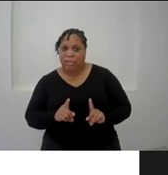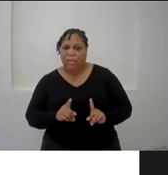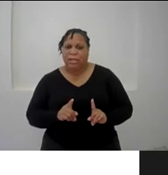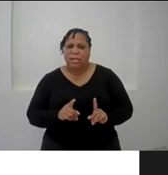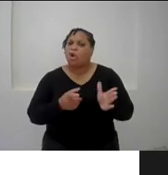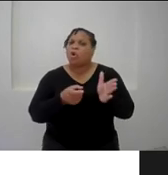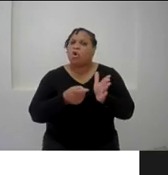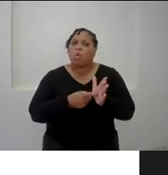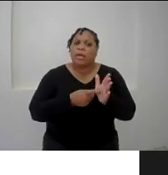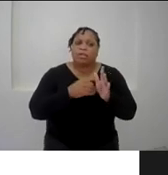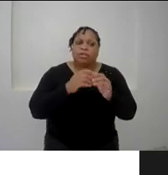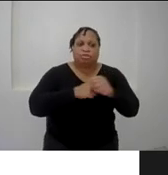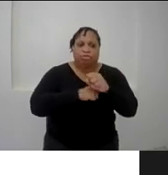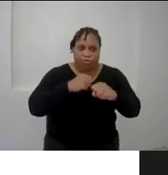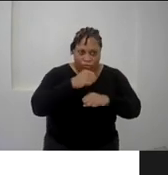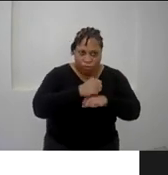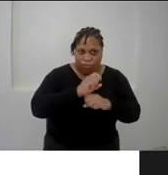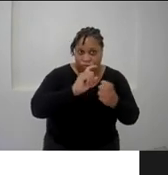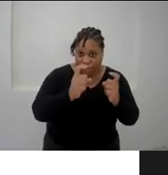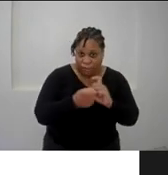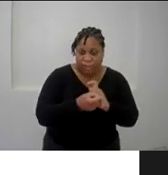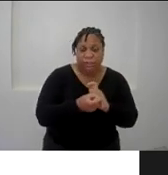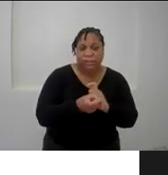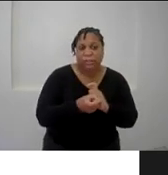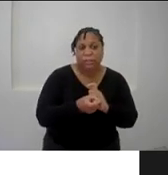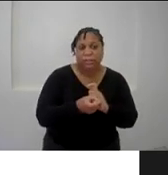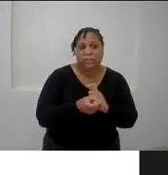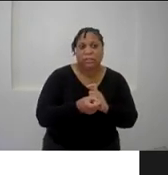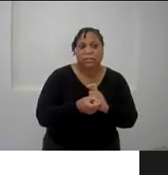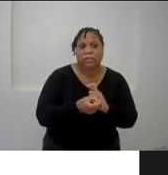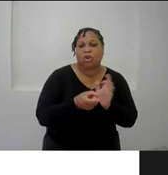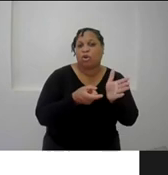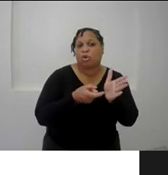some structural changes as well. It requires